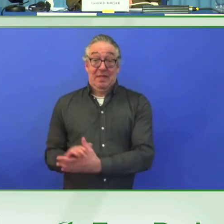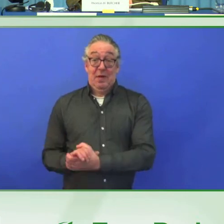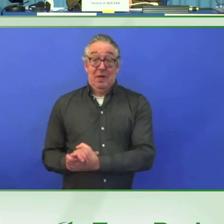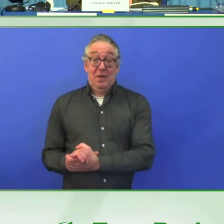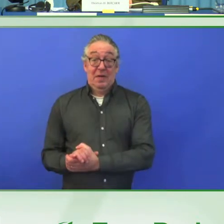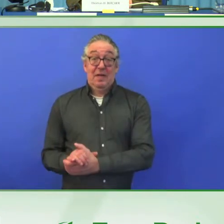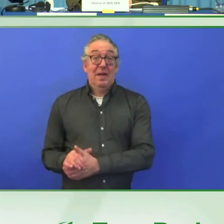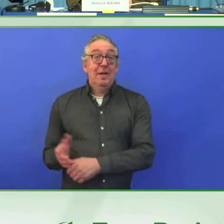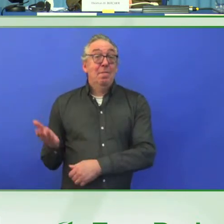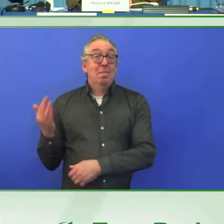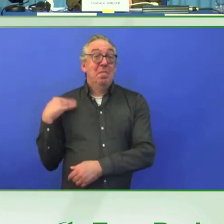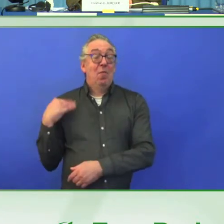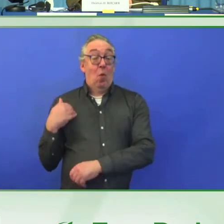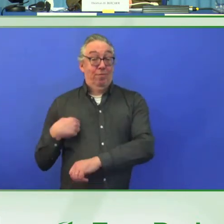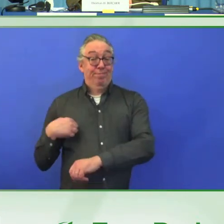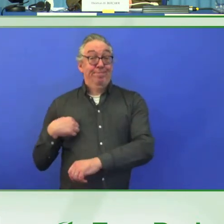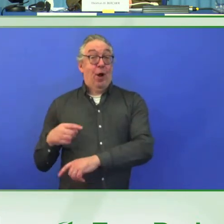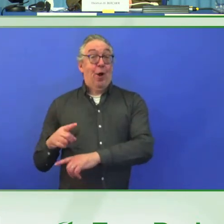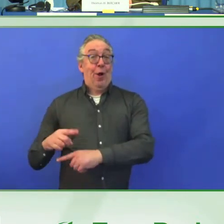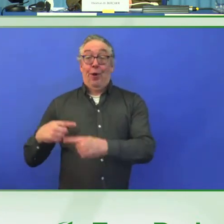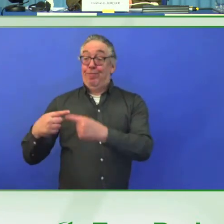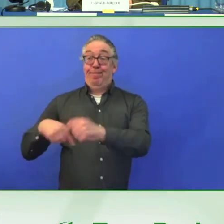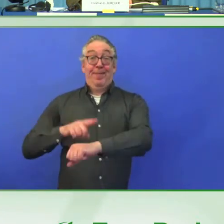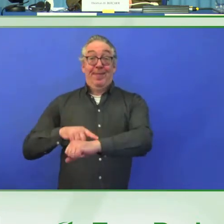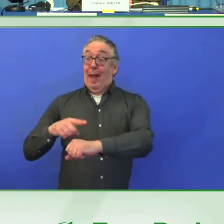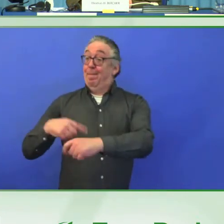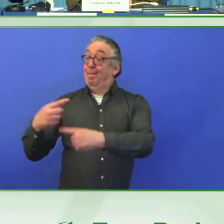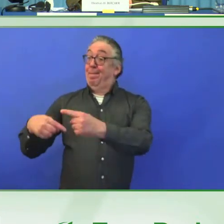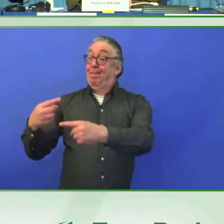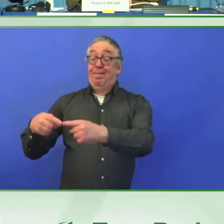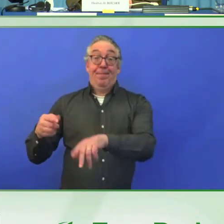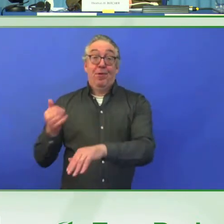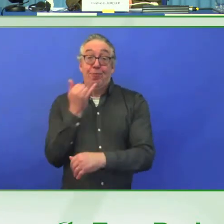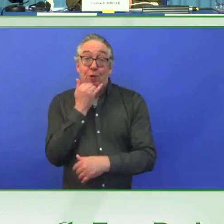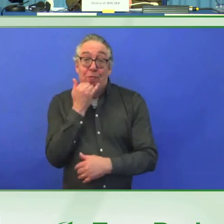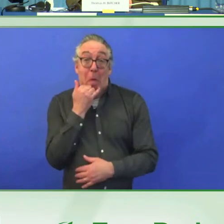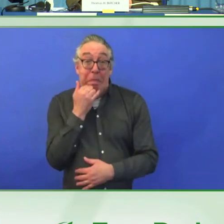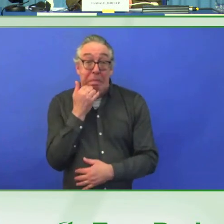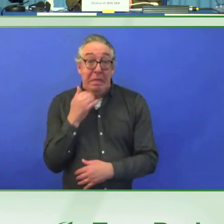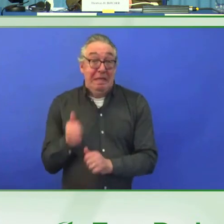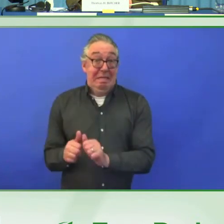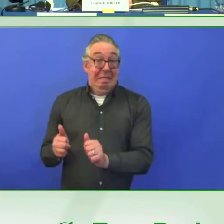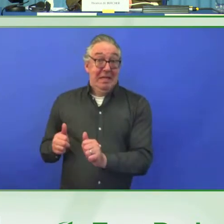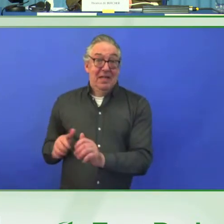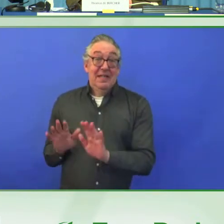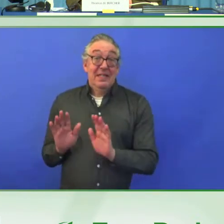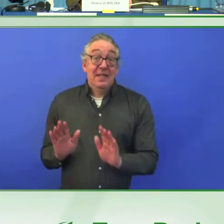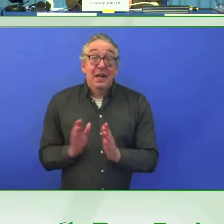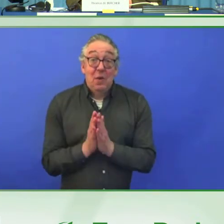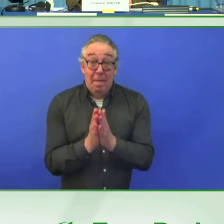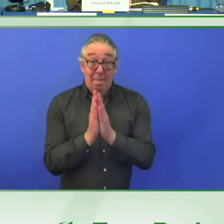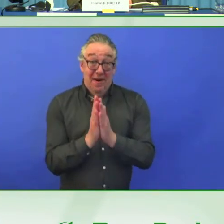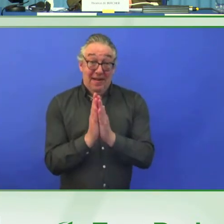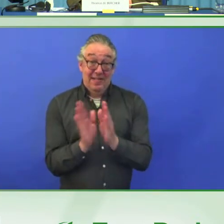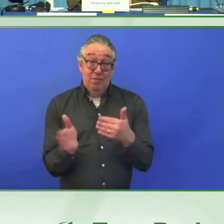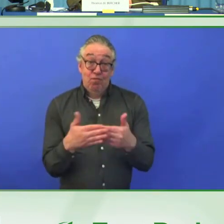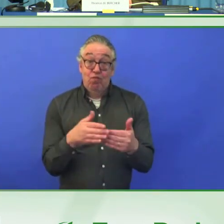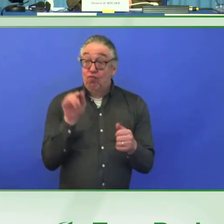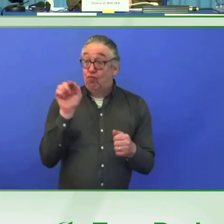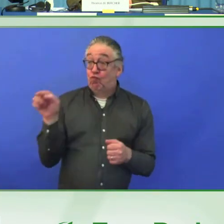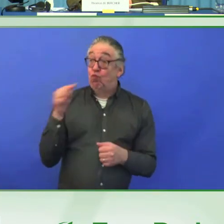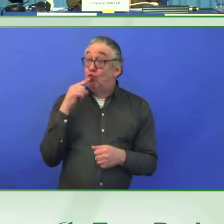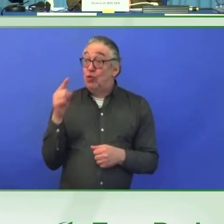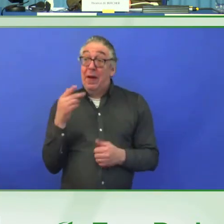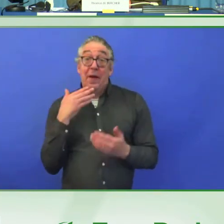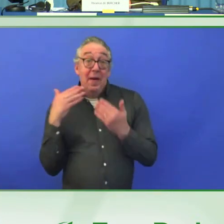here. So may I ask you please just to wrap it up and to say thanks to everybody, and I'll say thanks to everybody here once